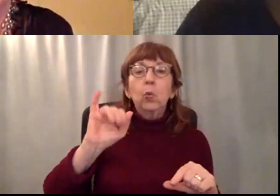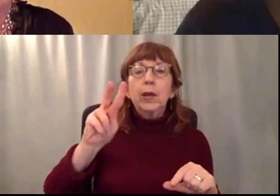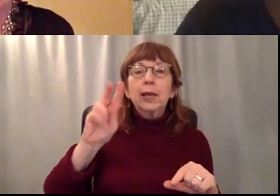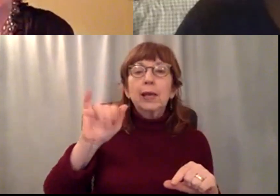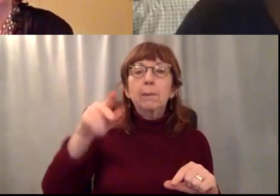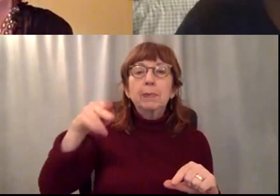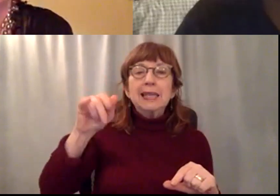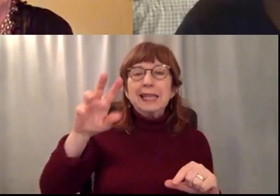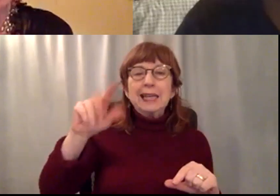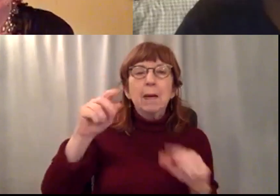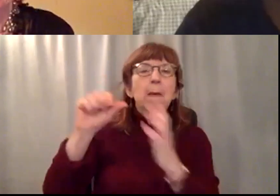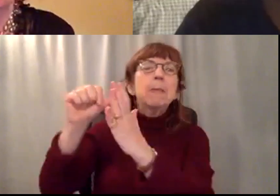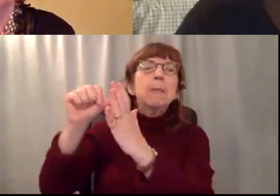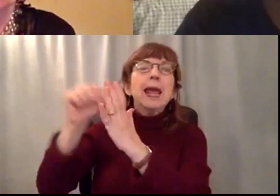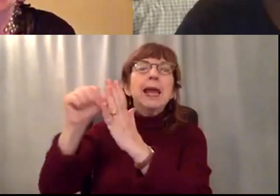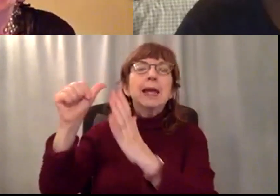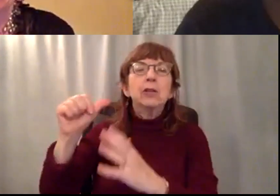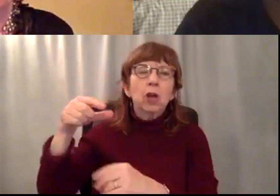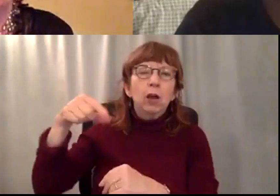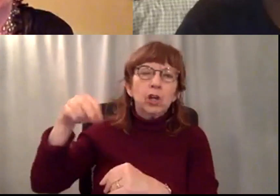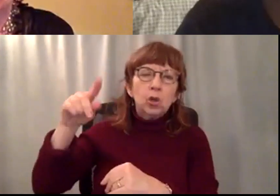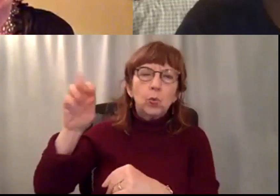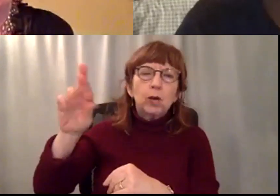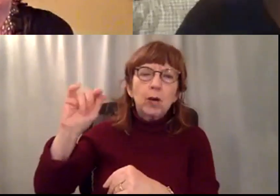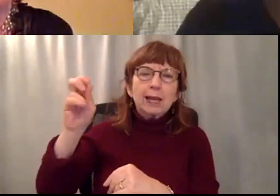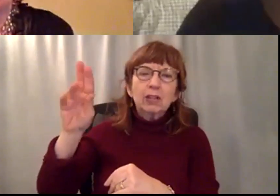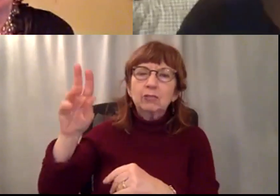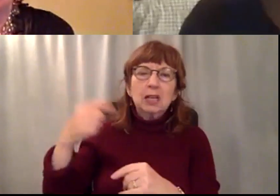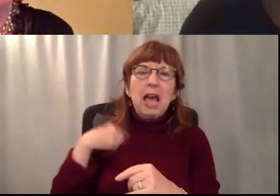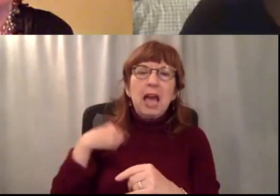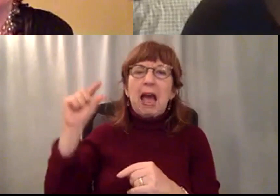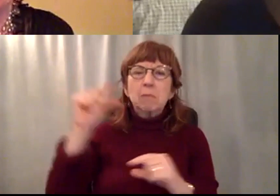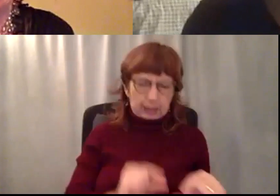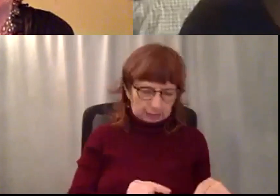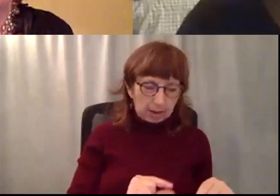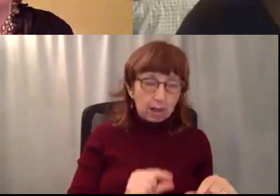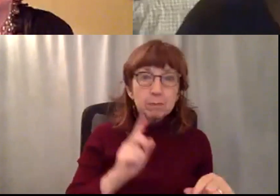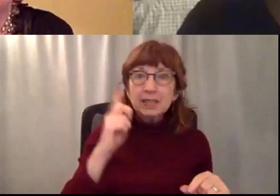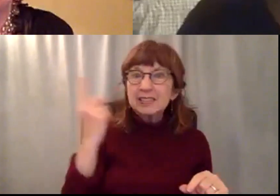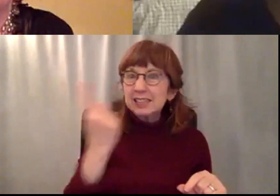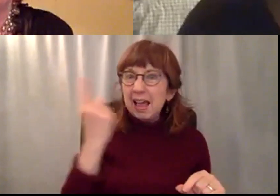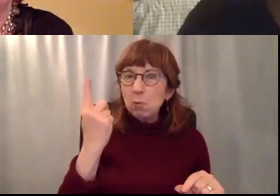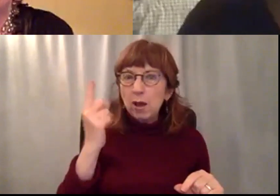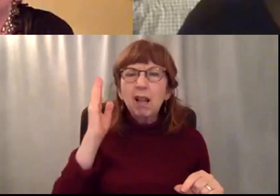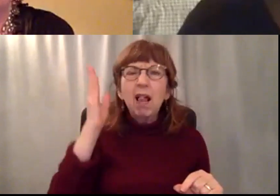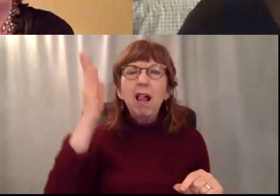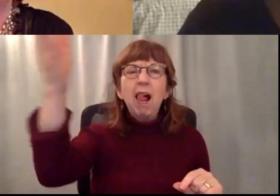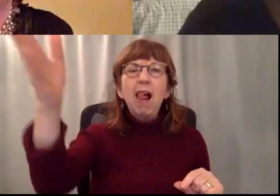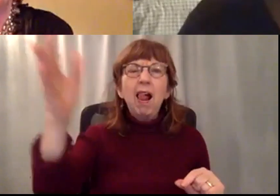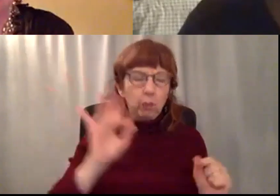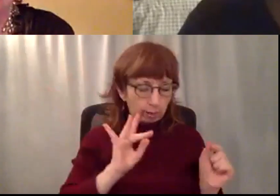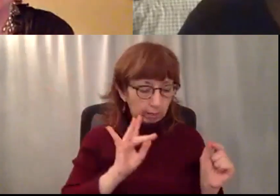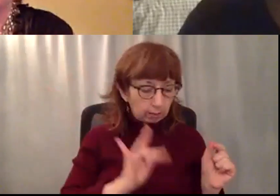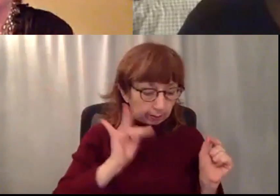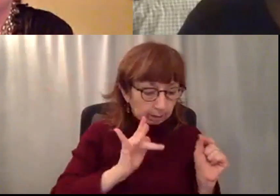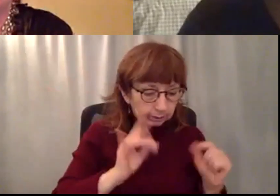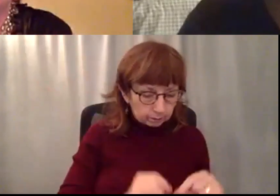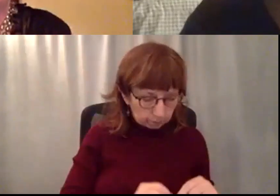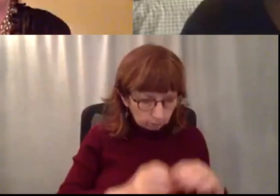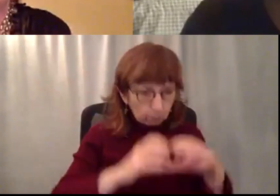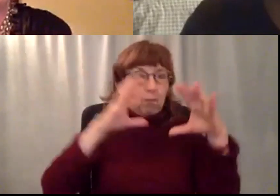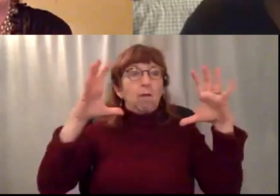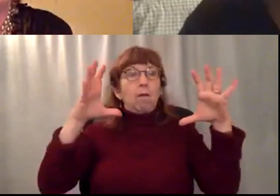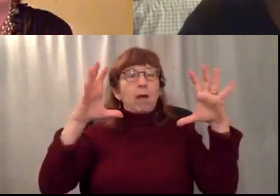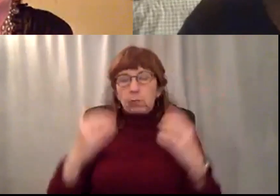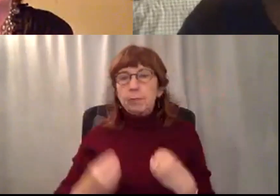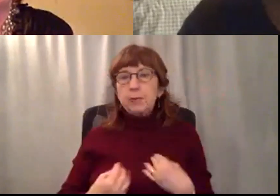ancestors, I feel like someone somewhere will click on that footnote and be inspired and by